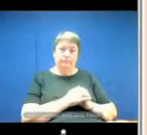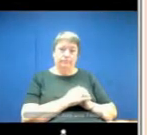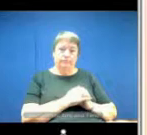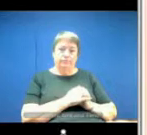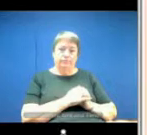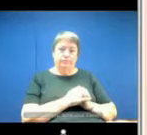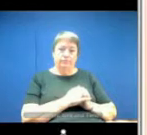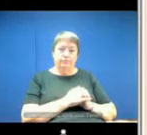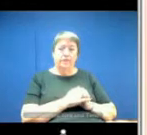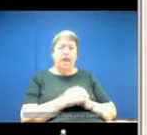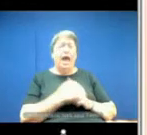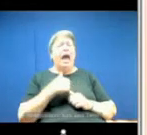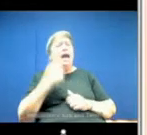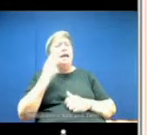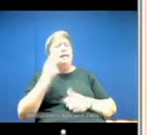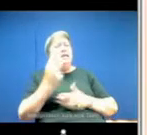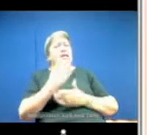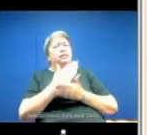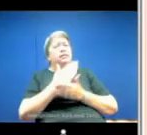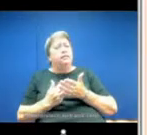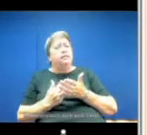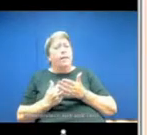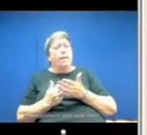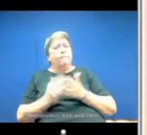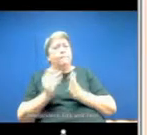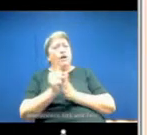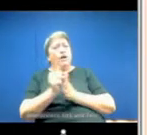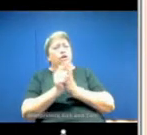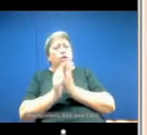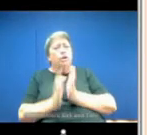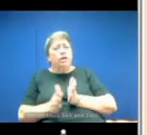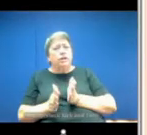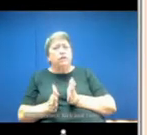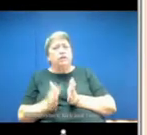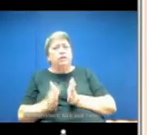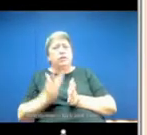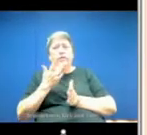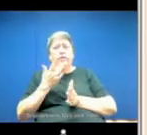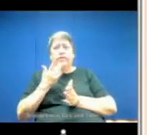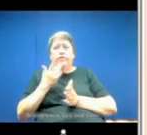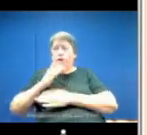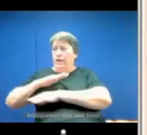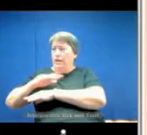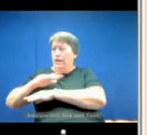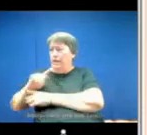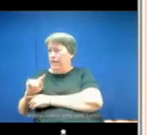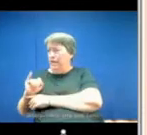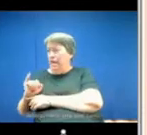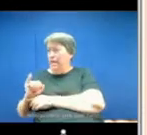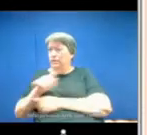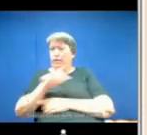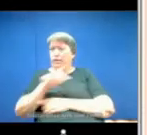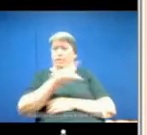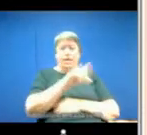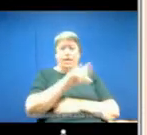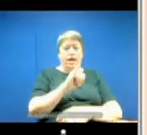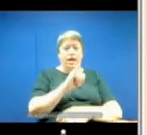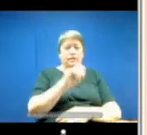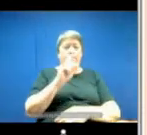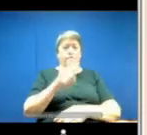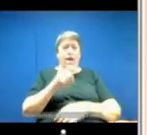I've seen some attorneys who want the discussion between the table interpreters and the proceedings interpreters on the record. So